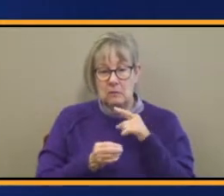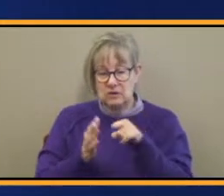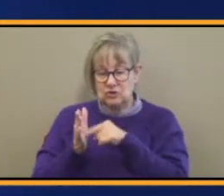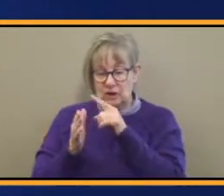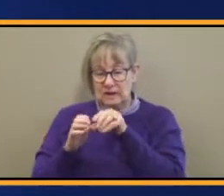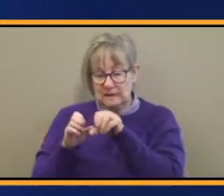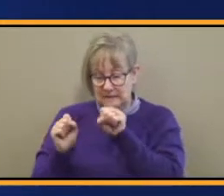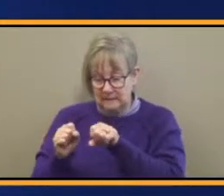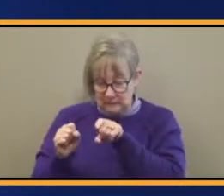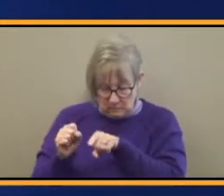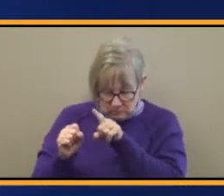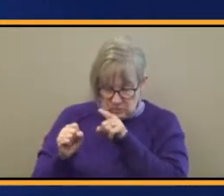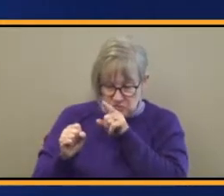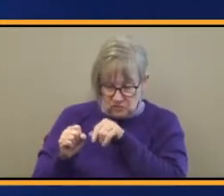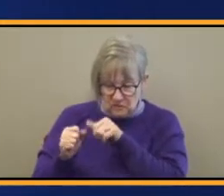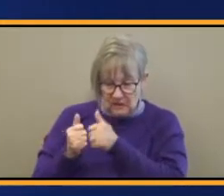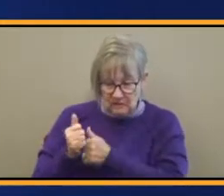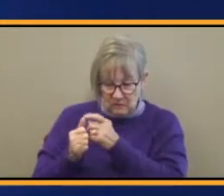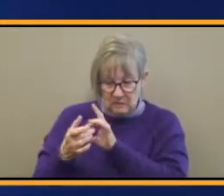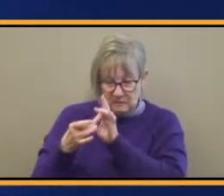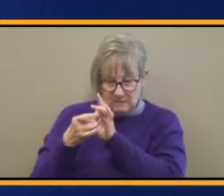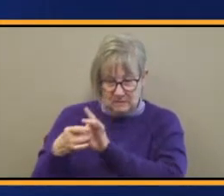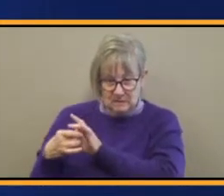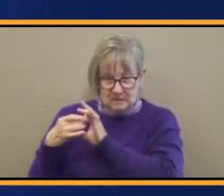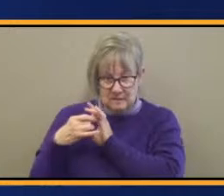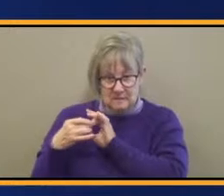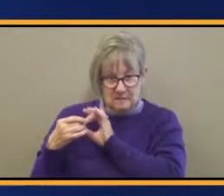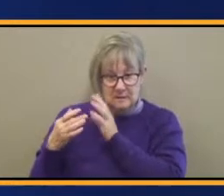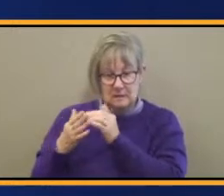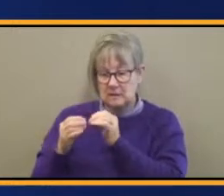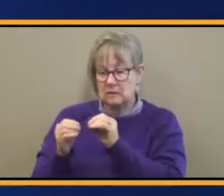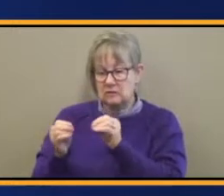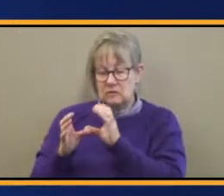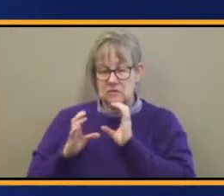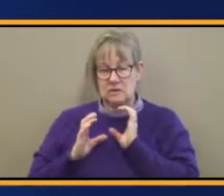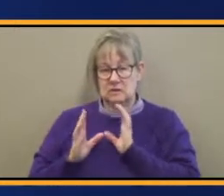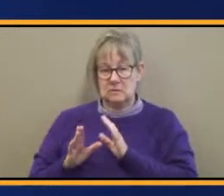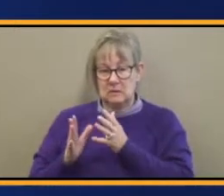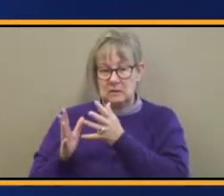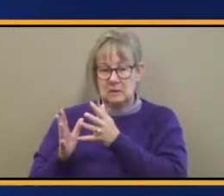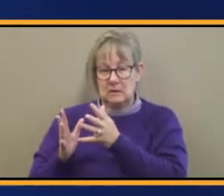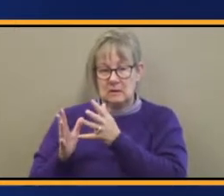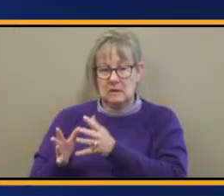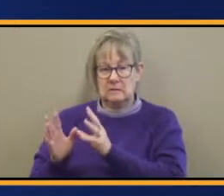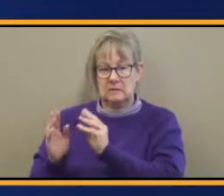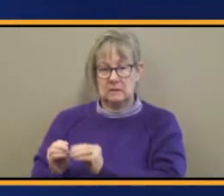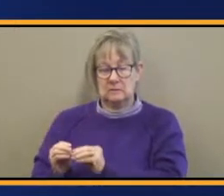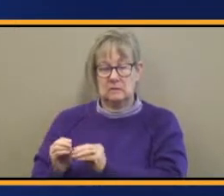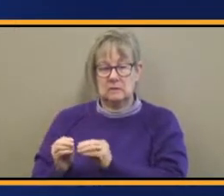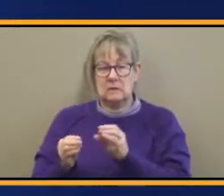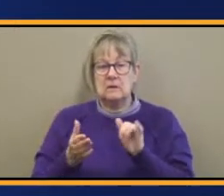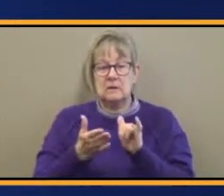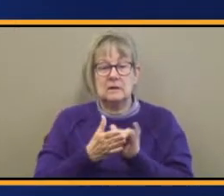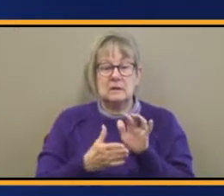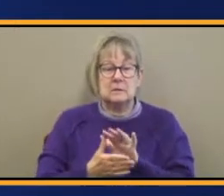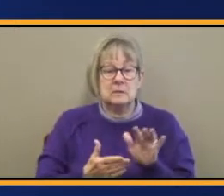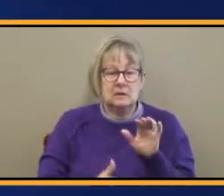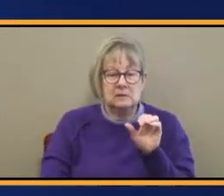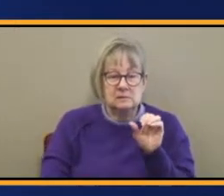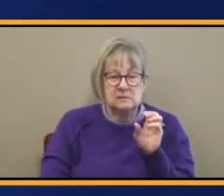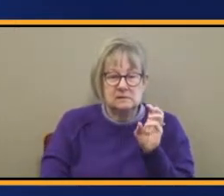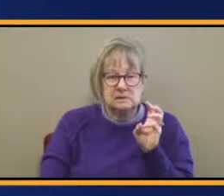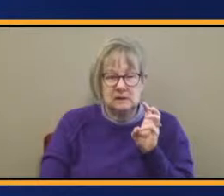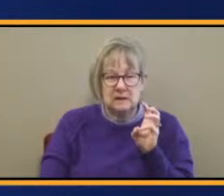system that everyone is back connected, that there's not any customers left behind. So. Okay. Well, like I said, this was approximately the 10700 block